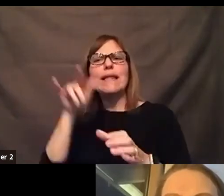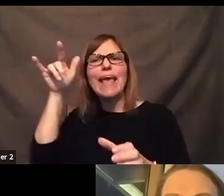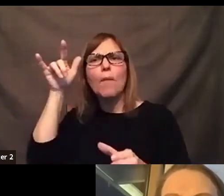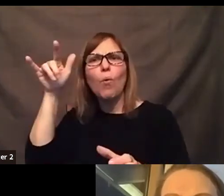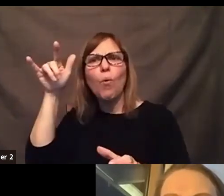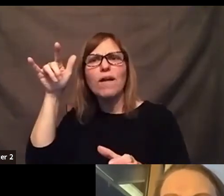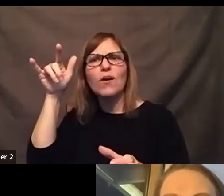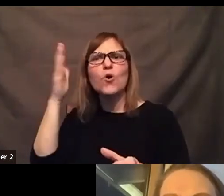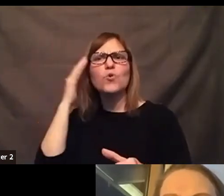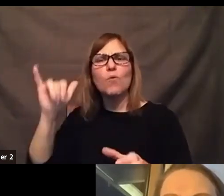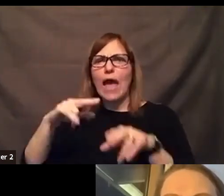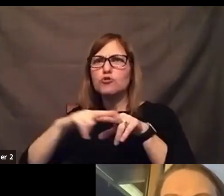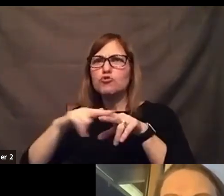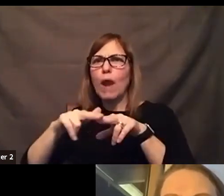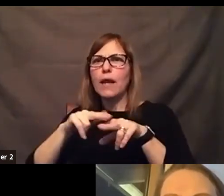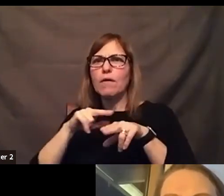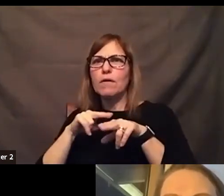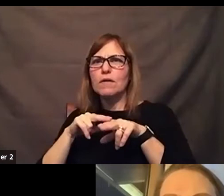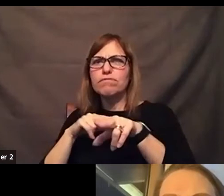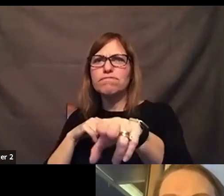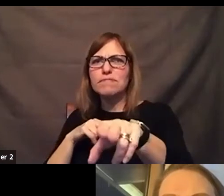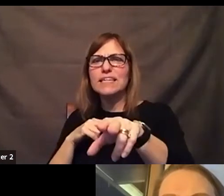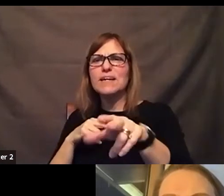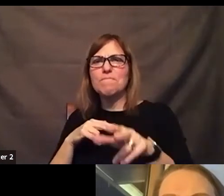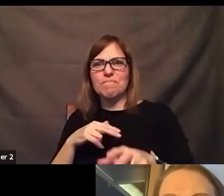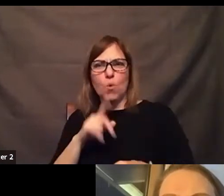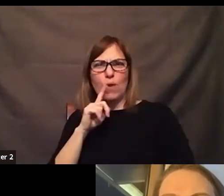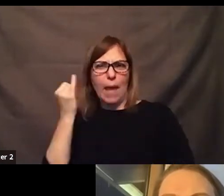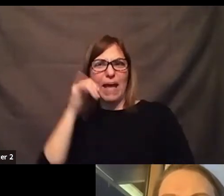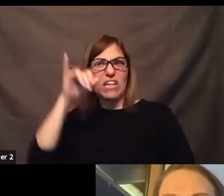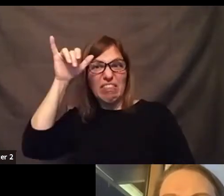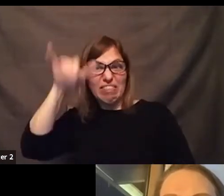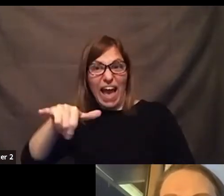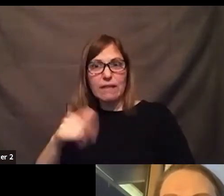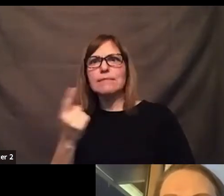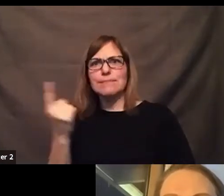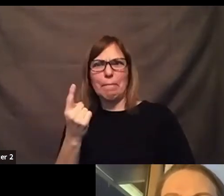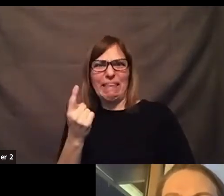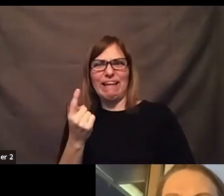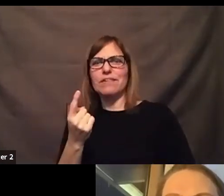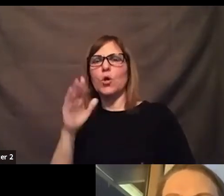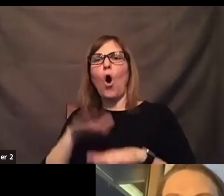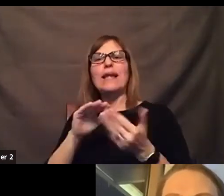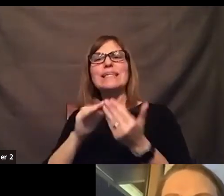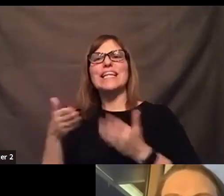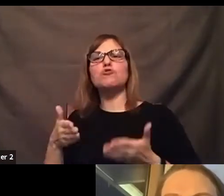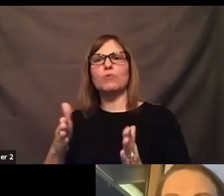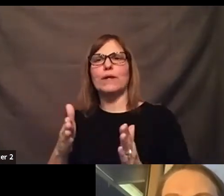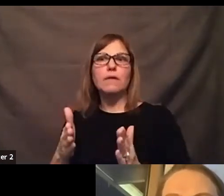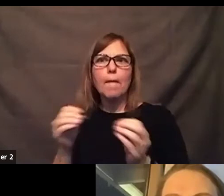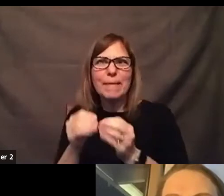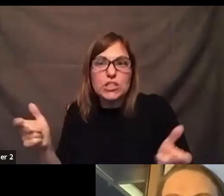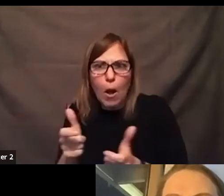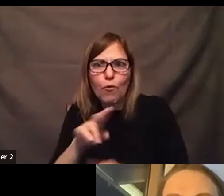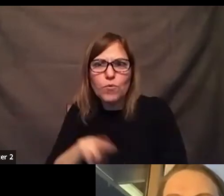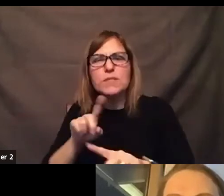train that shoots back and forth between the terminals. Imagine something like that running on city streets, but in a smaller size. That's an example of something that would